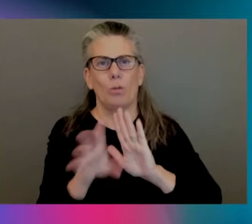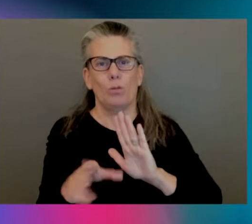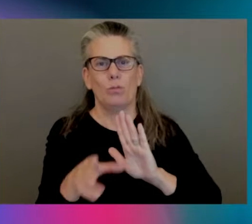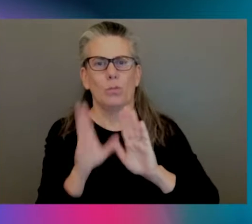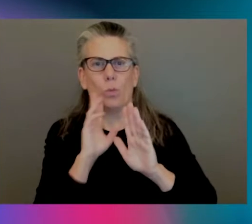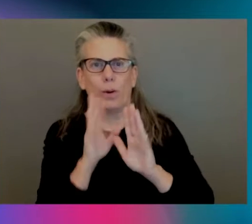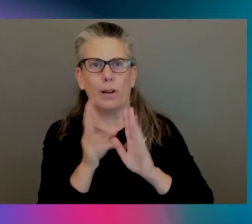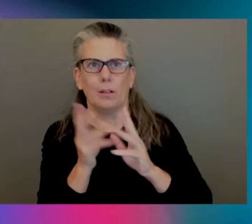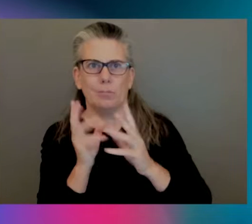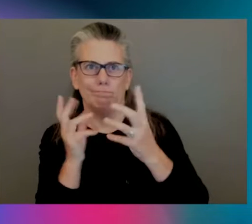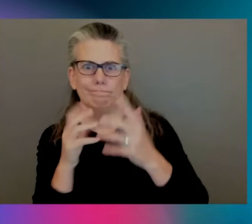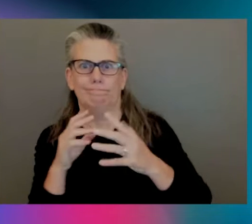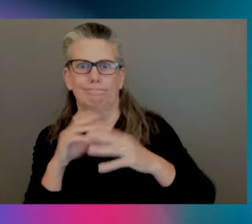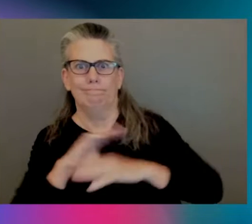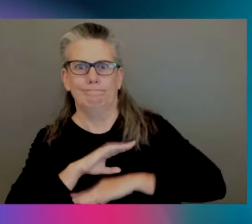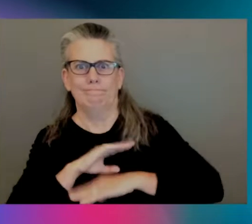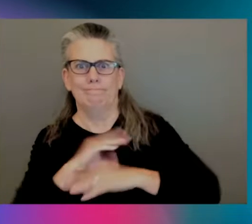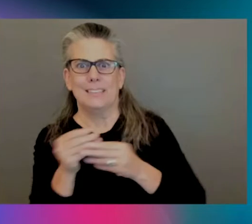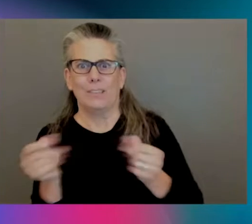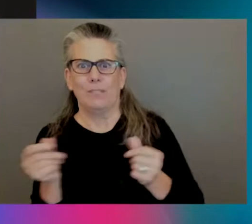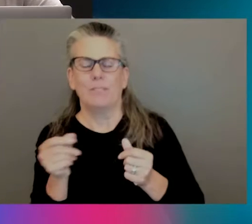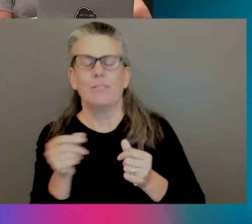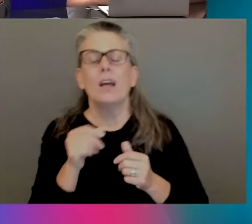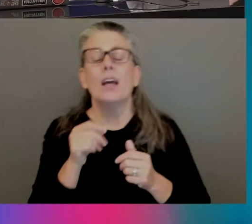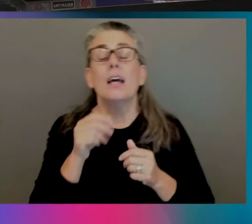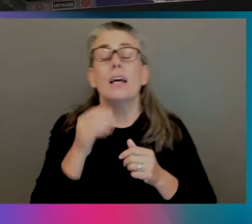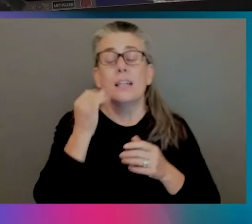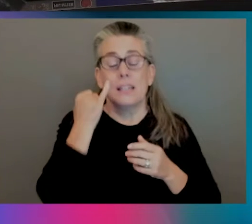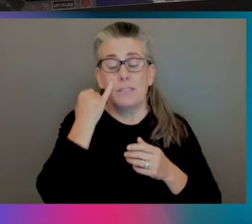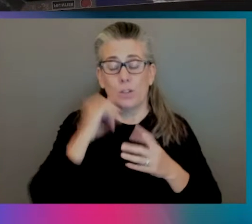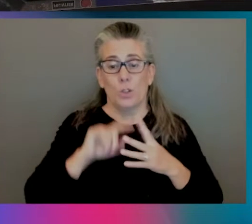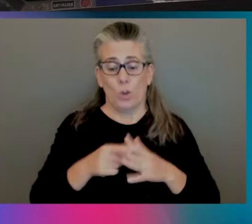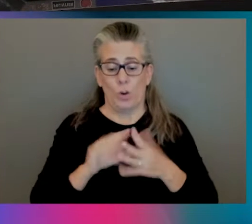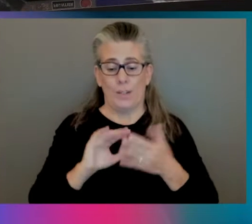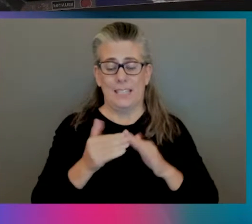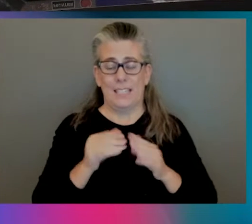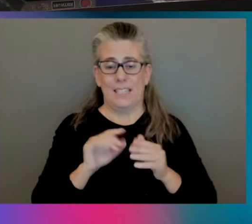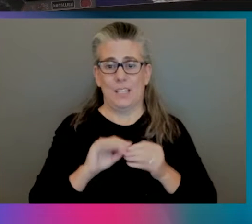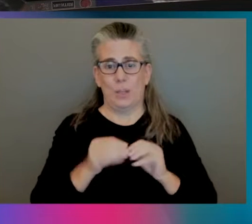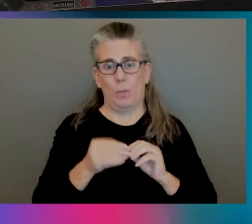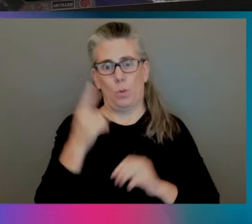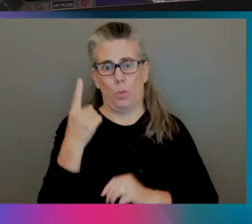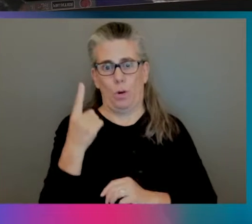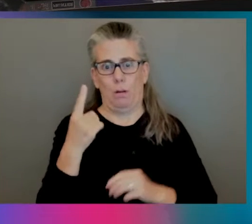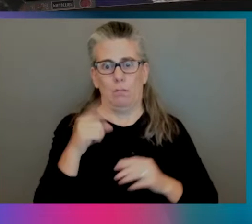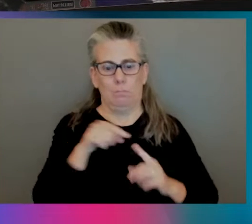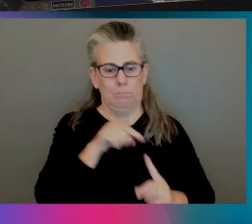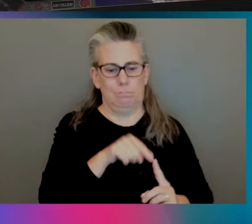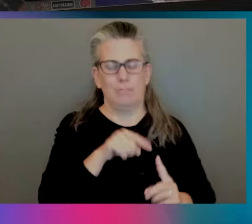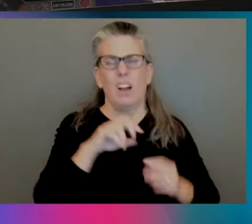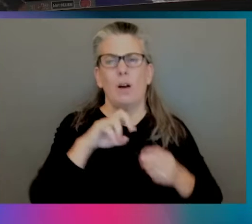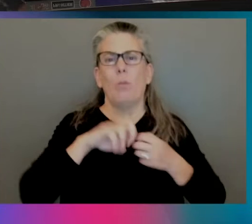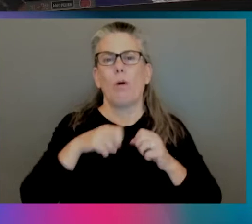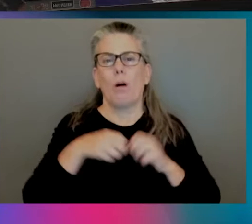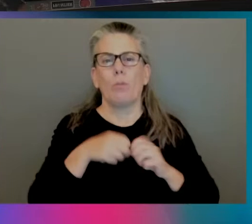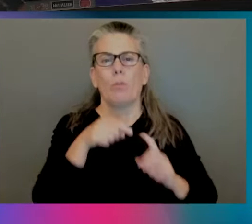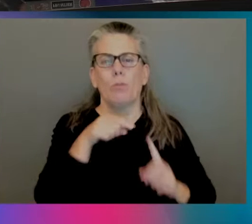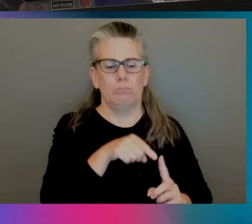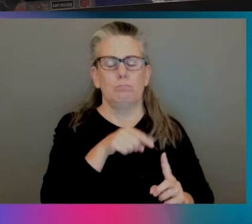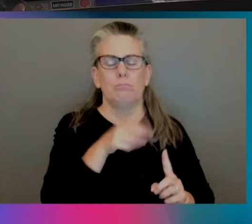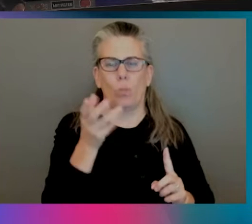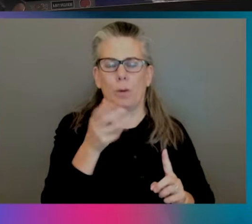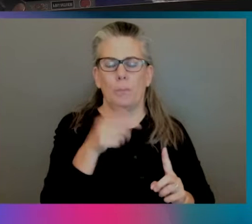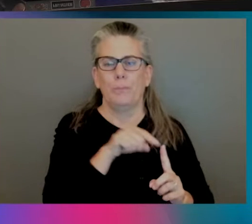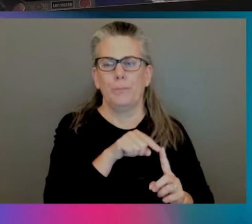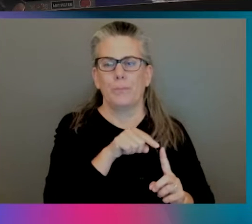starting from city number one, or node number one, the traveling salesperson problem tries to solve for